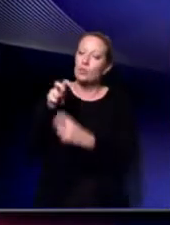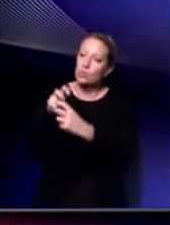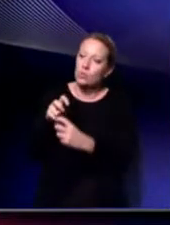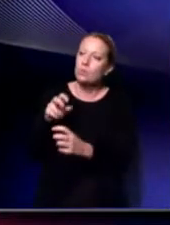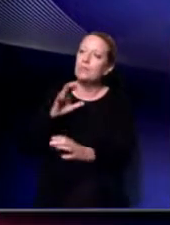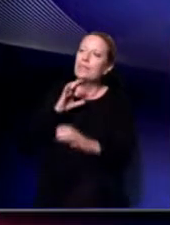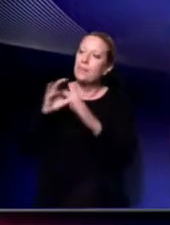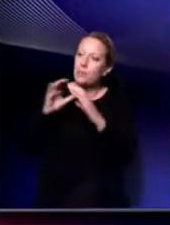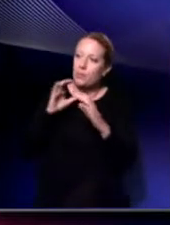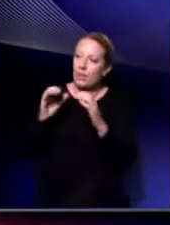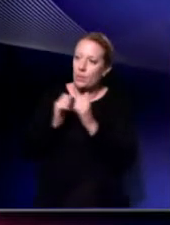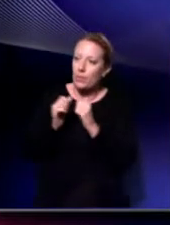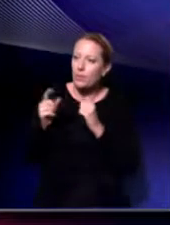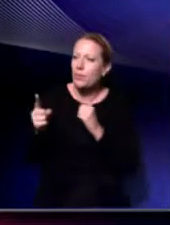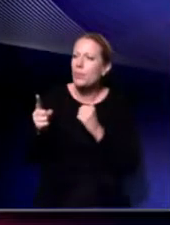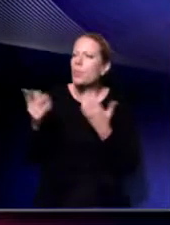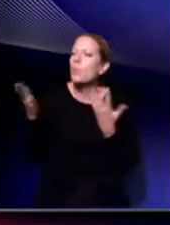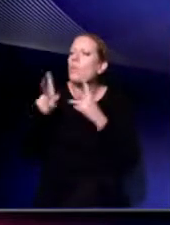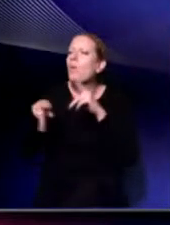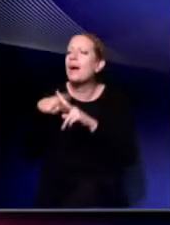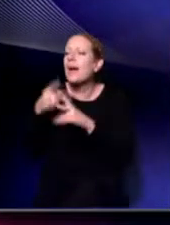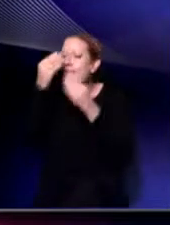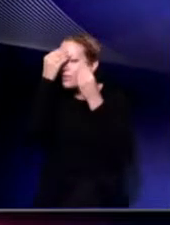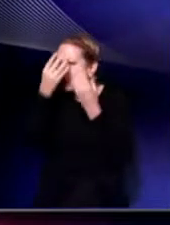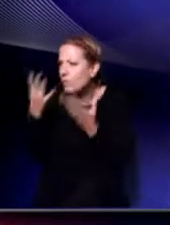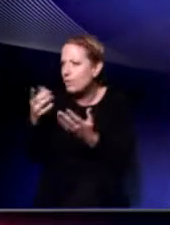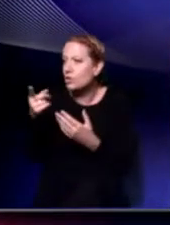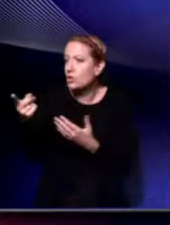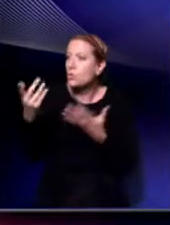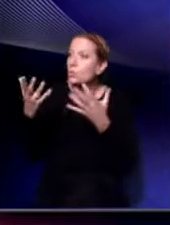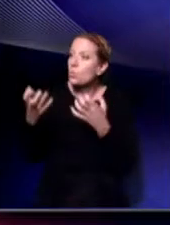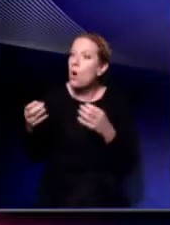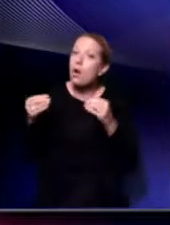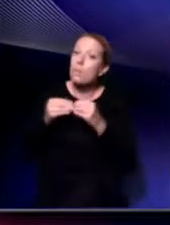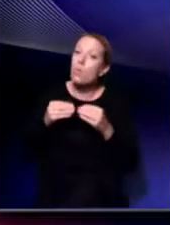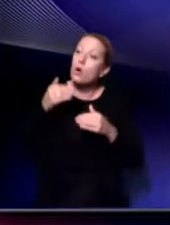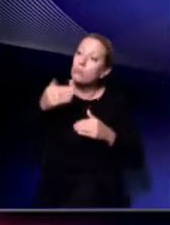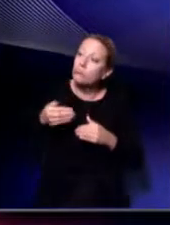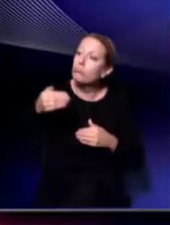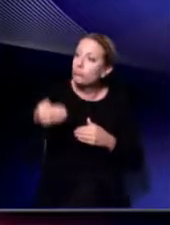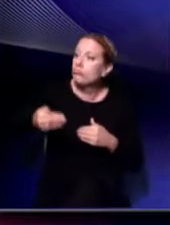of information I can be providing to you on a regular basis.